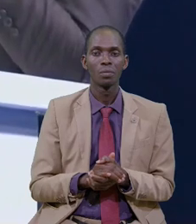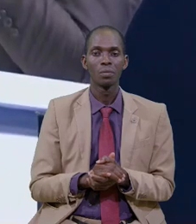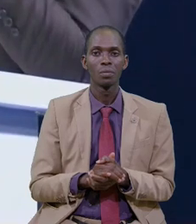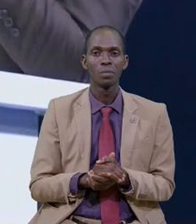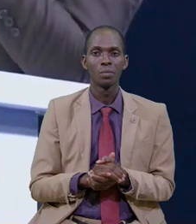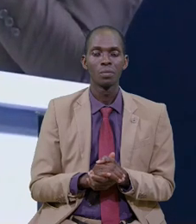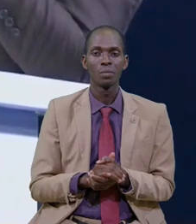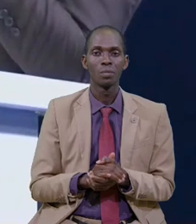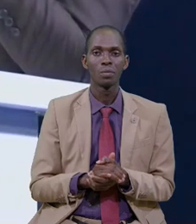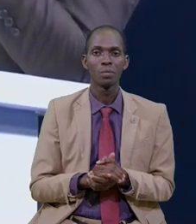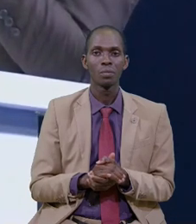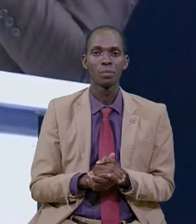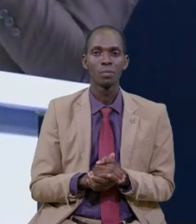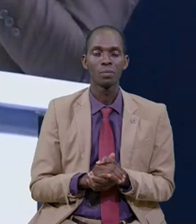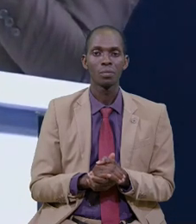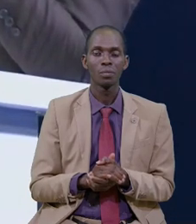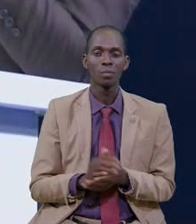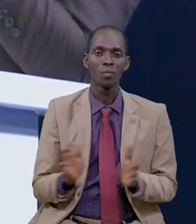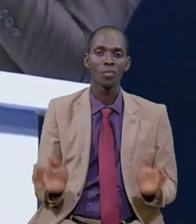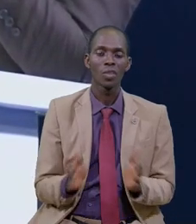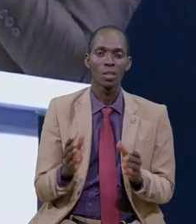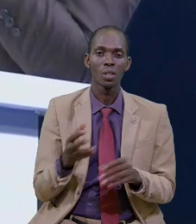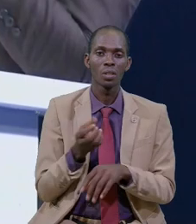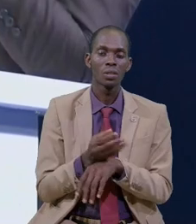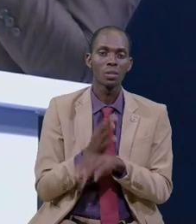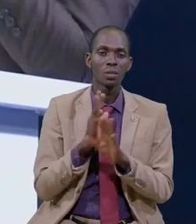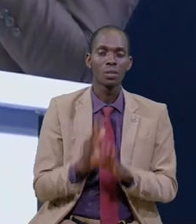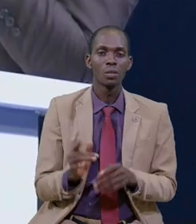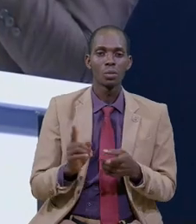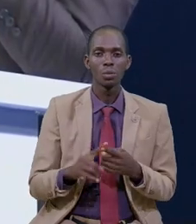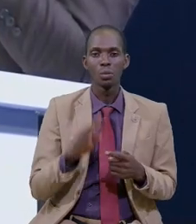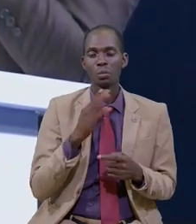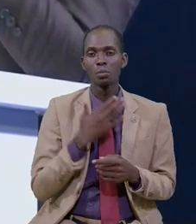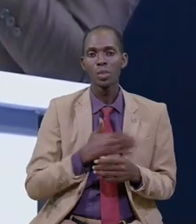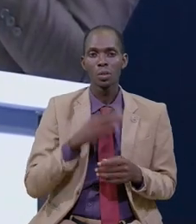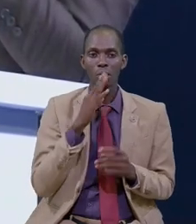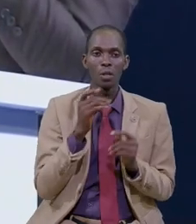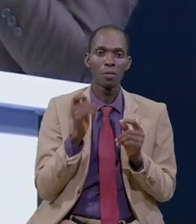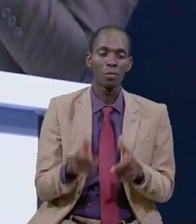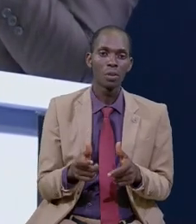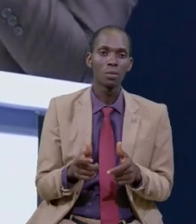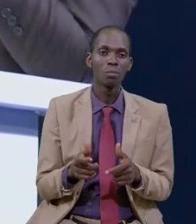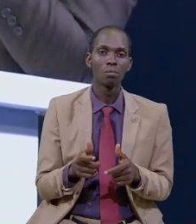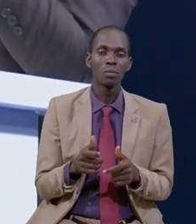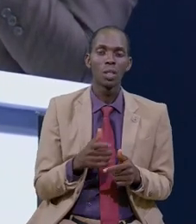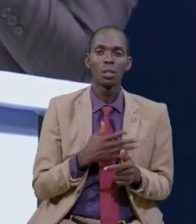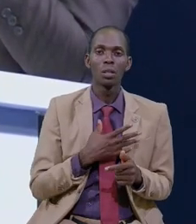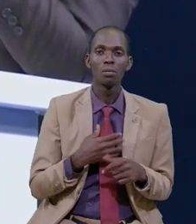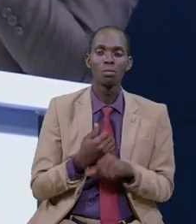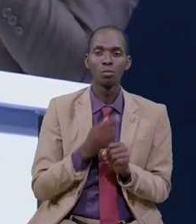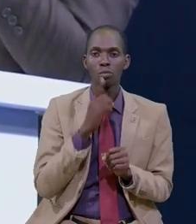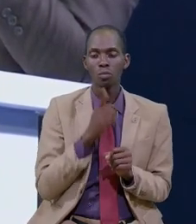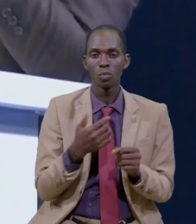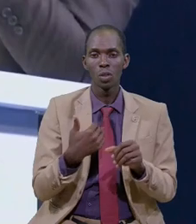Counselors, hurry up and make sure that you write down their names, their phone